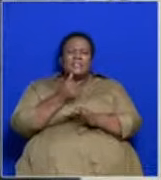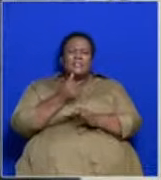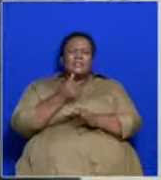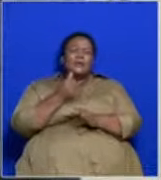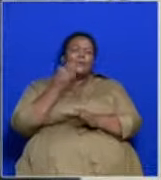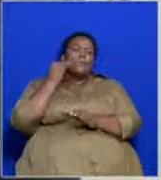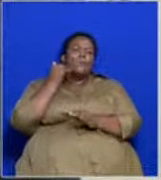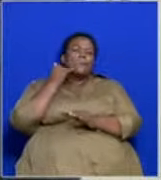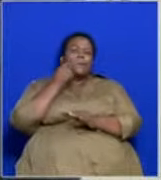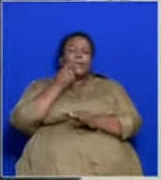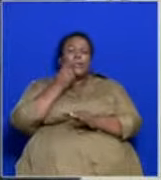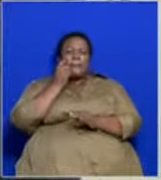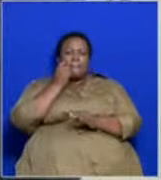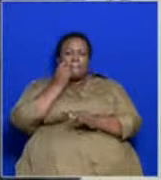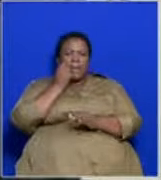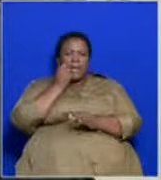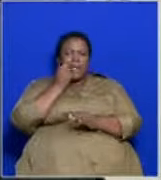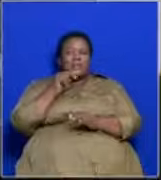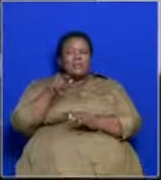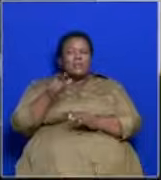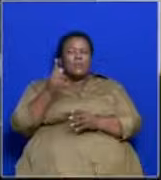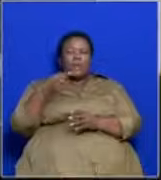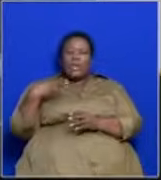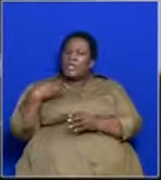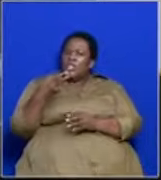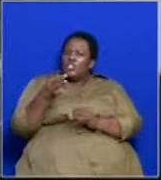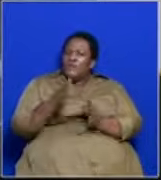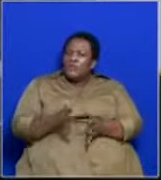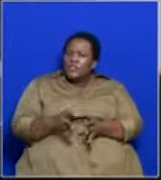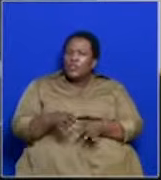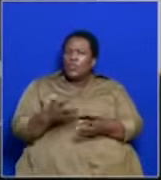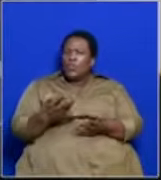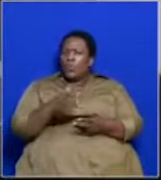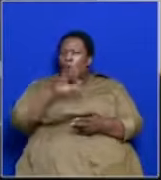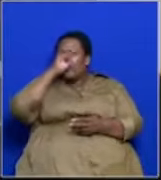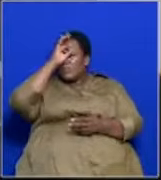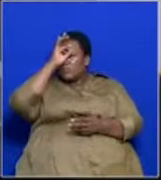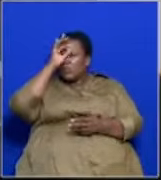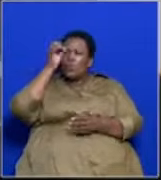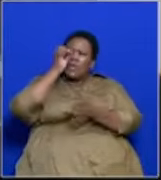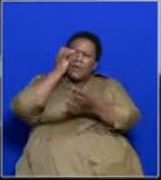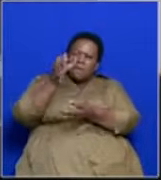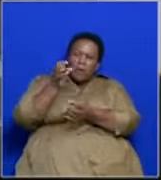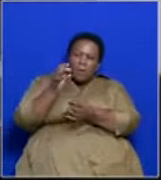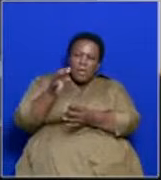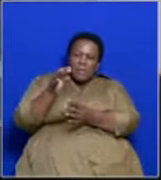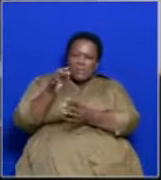a reservist or a police informant, or was he just an ordinary citizen?